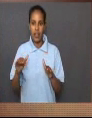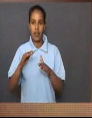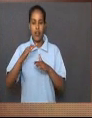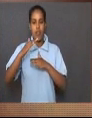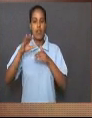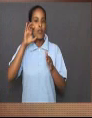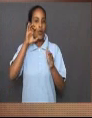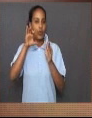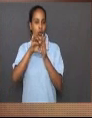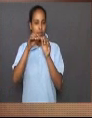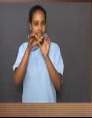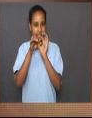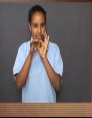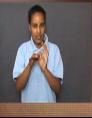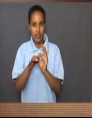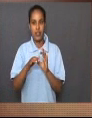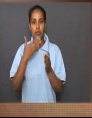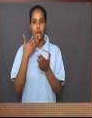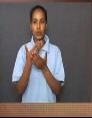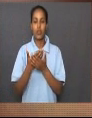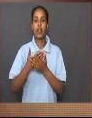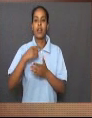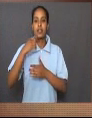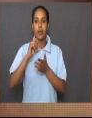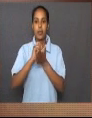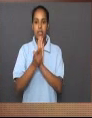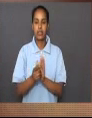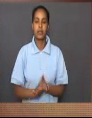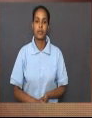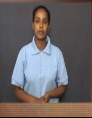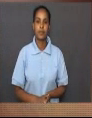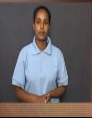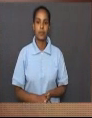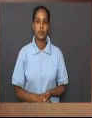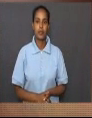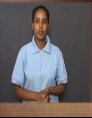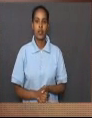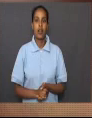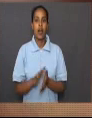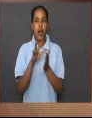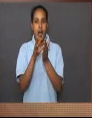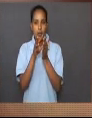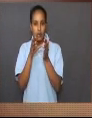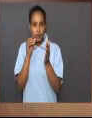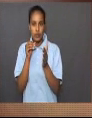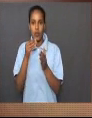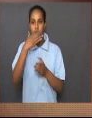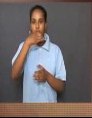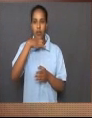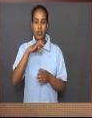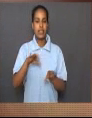of photosynthesis are good examples. The absorption of heat